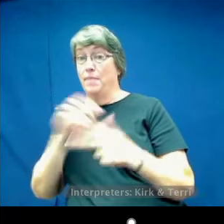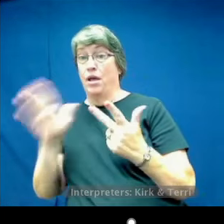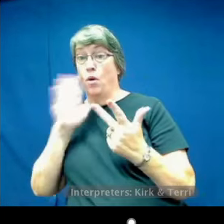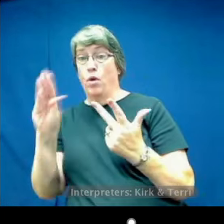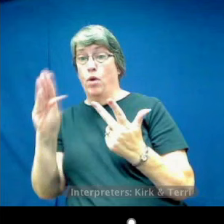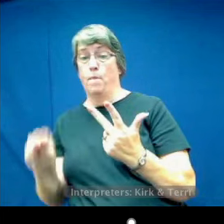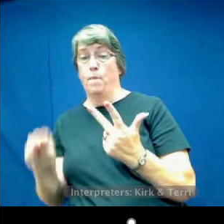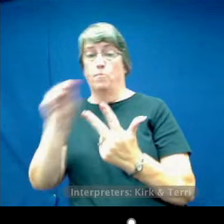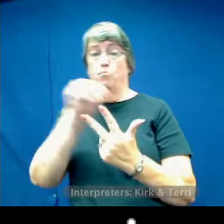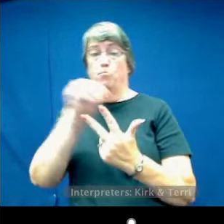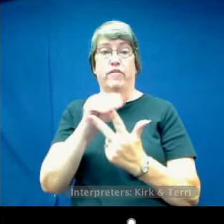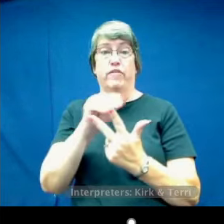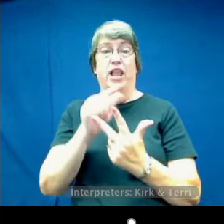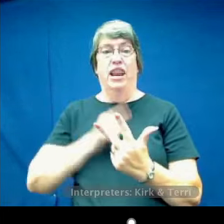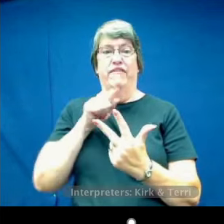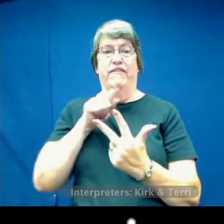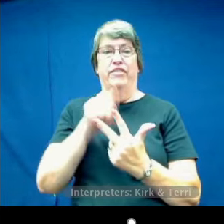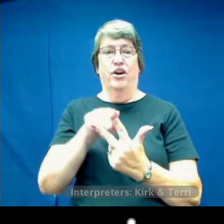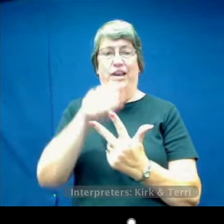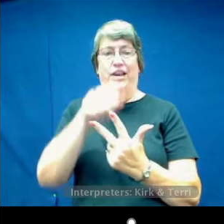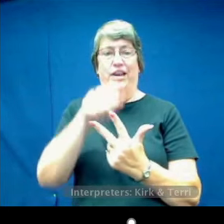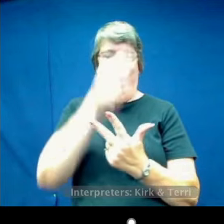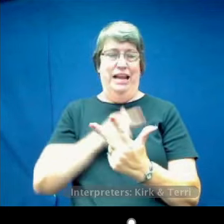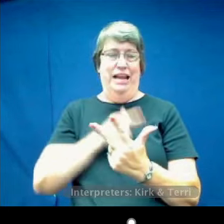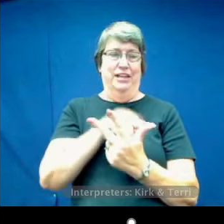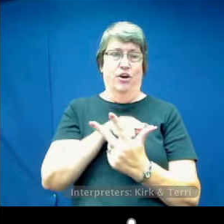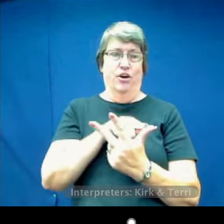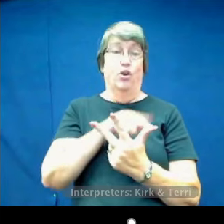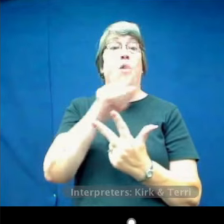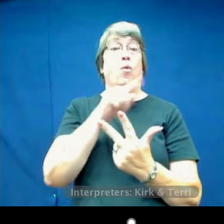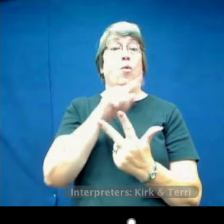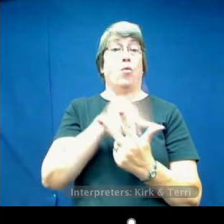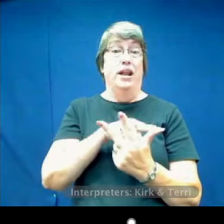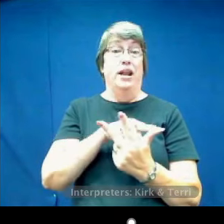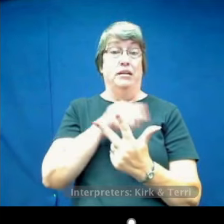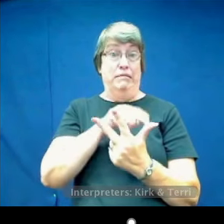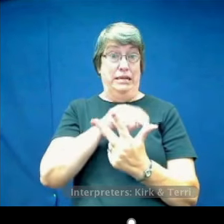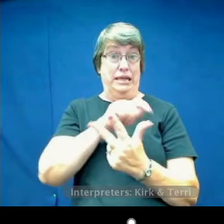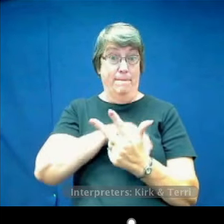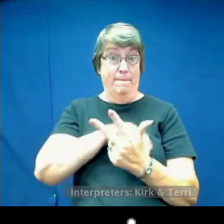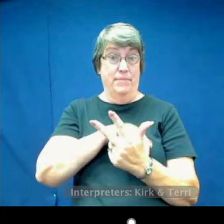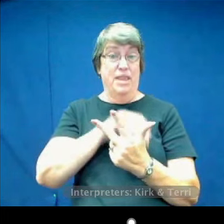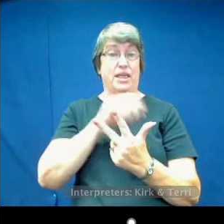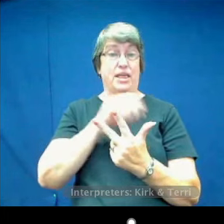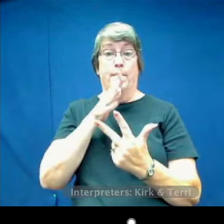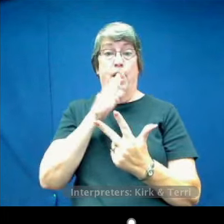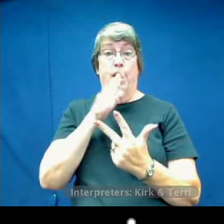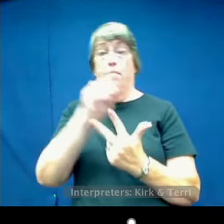way because the court doesn't want to disrupt the status quo where the child's been living.